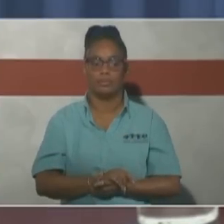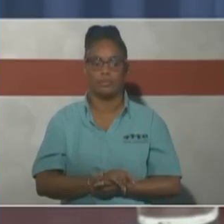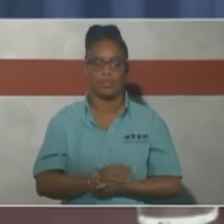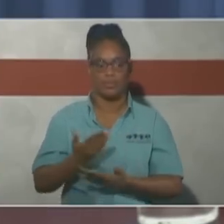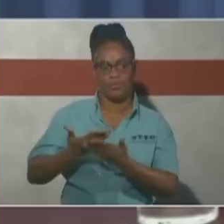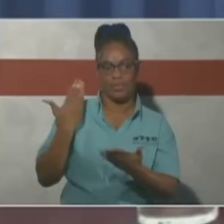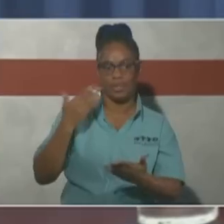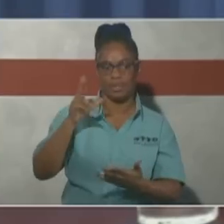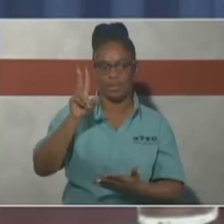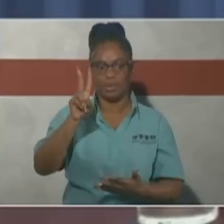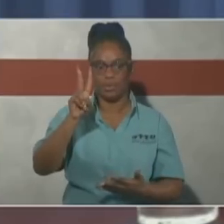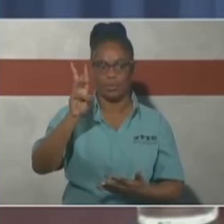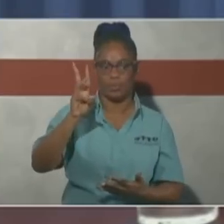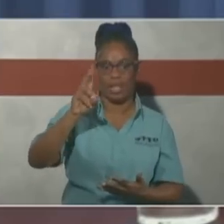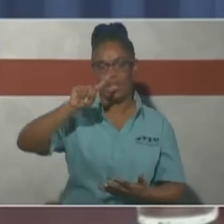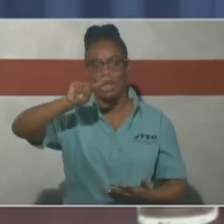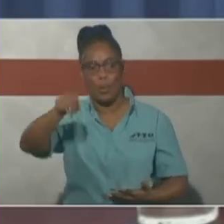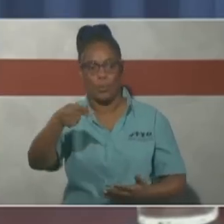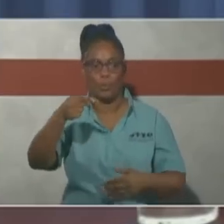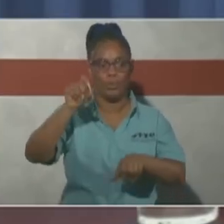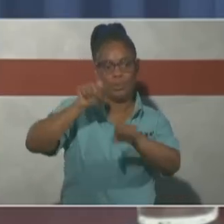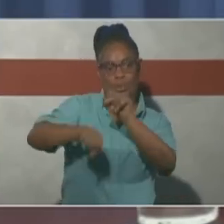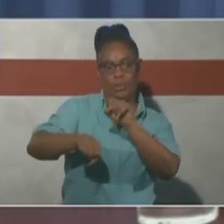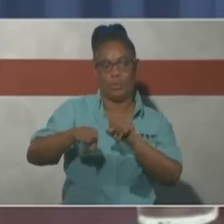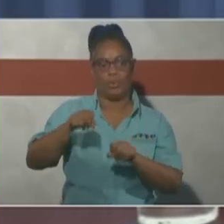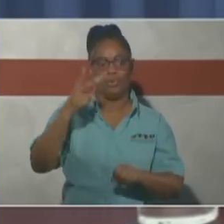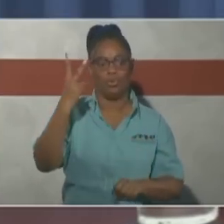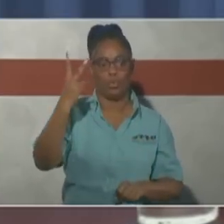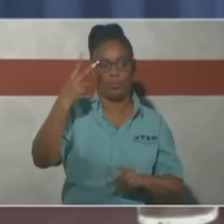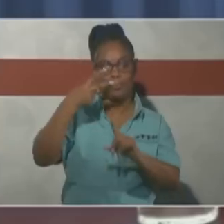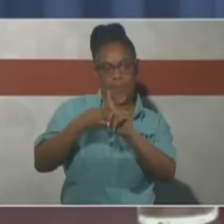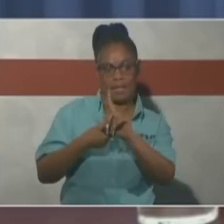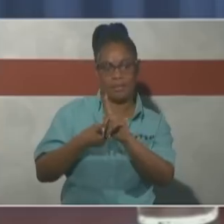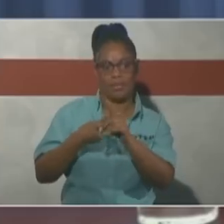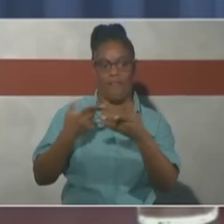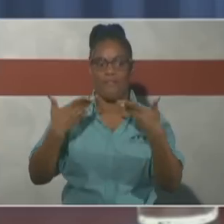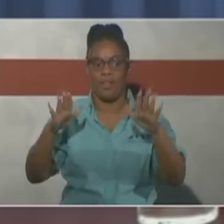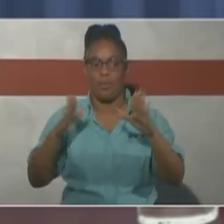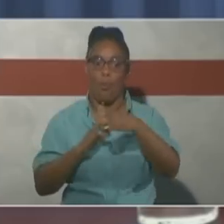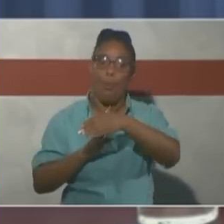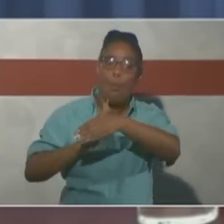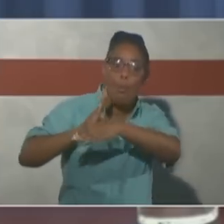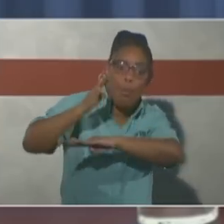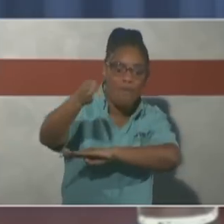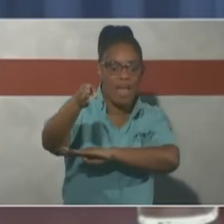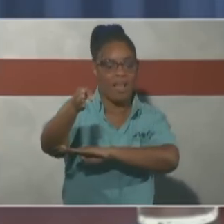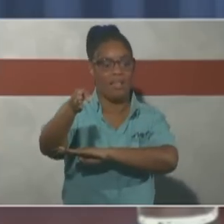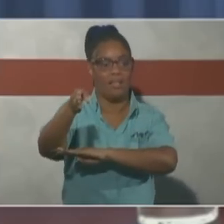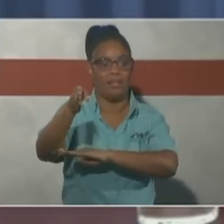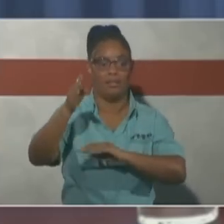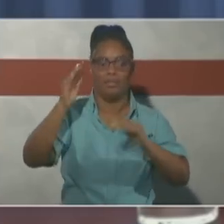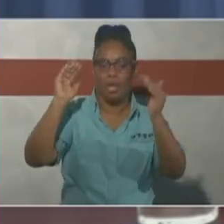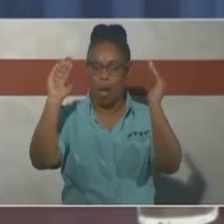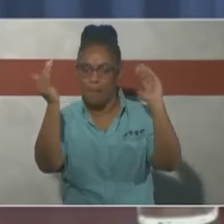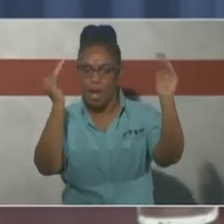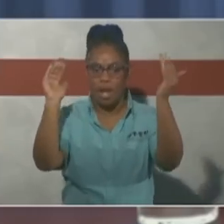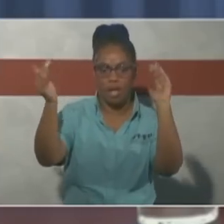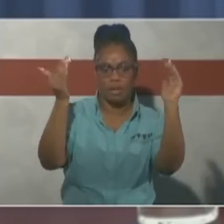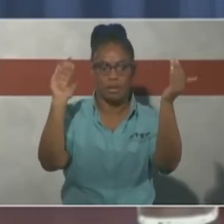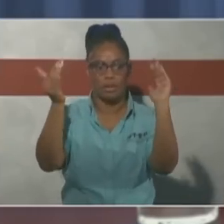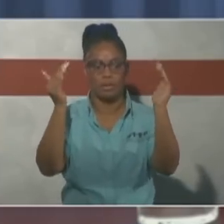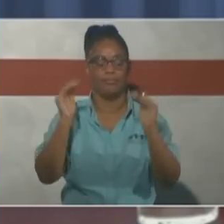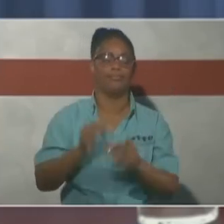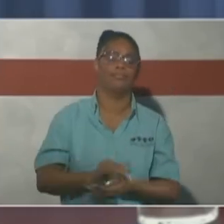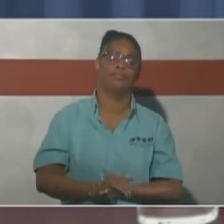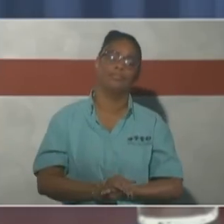29,962. Bear in mind, last season's flu drive, we did 26,000. So in